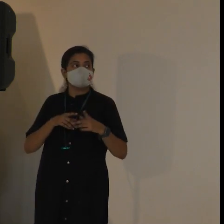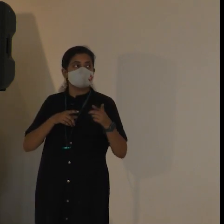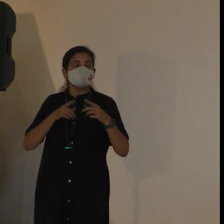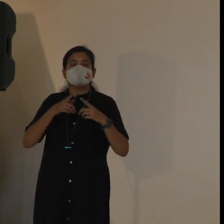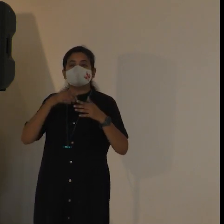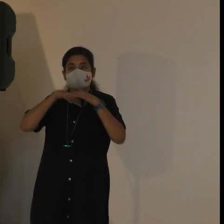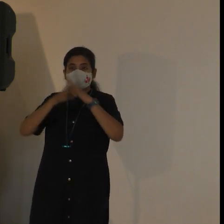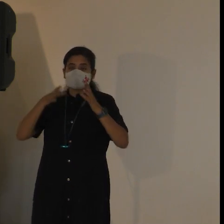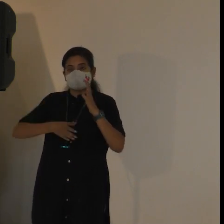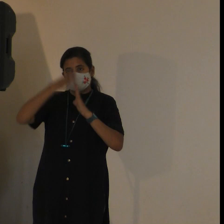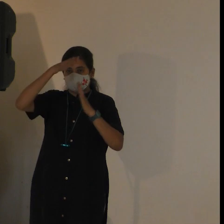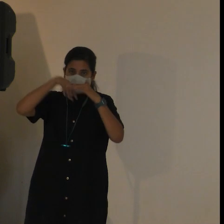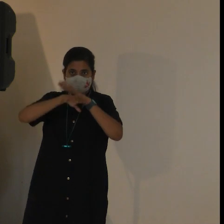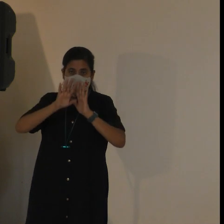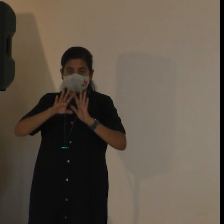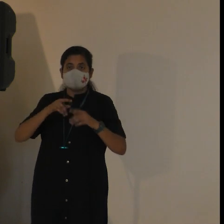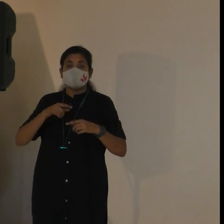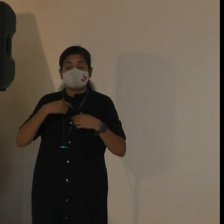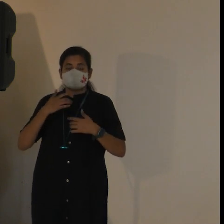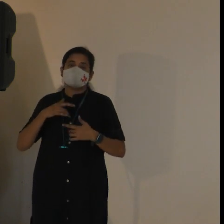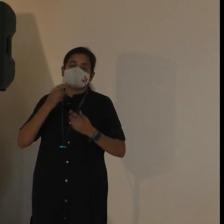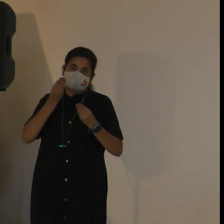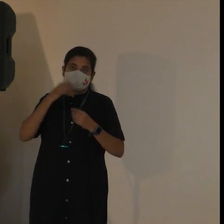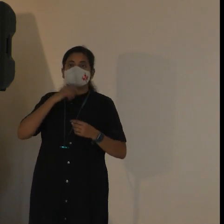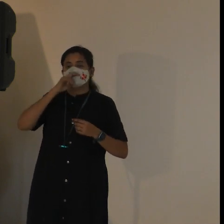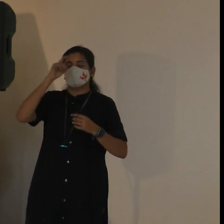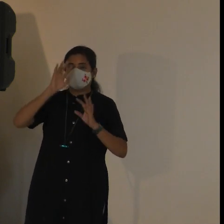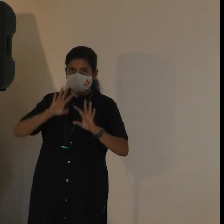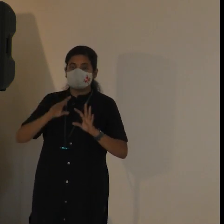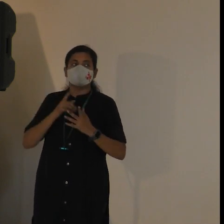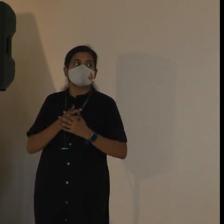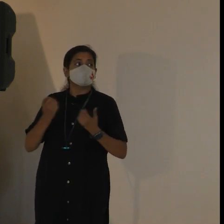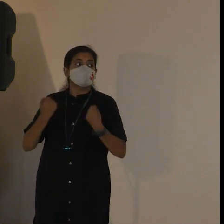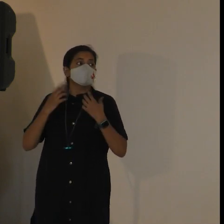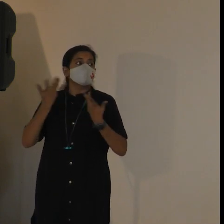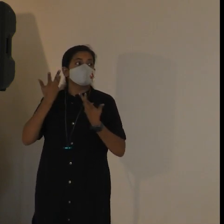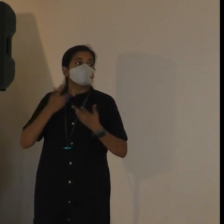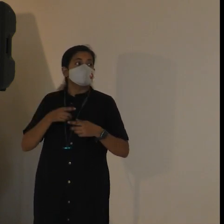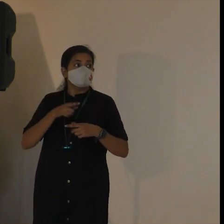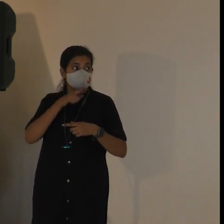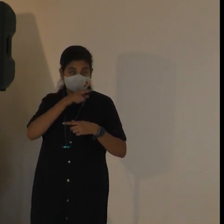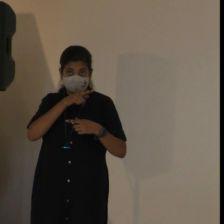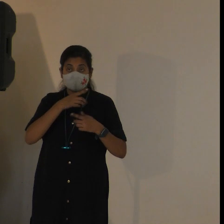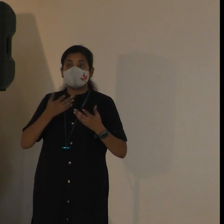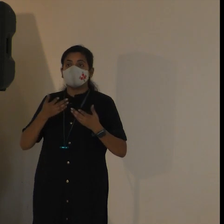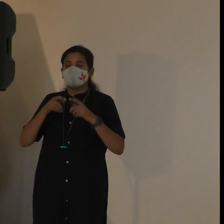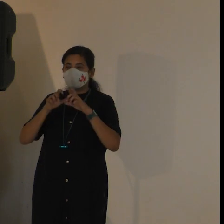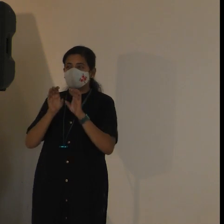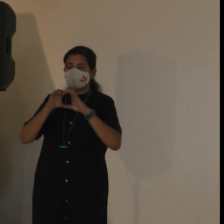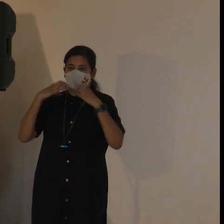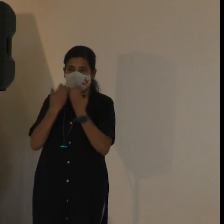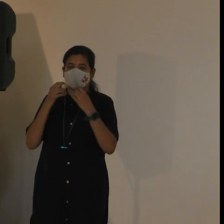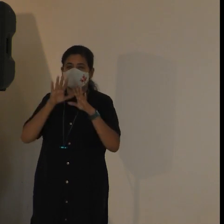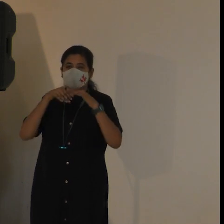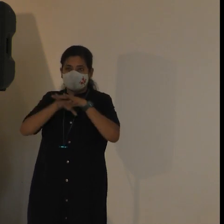Augustinian complex. But what I'm particularly proud of MOCA is the very strong presence it has in the Goan community.